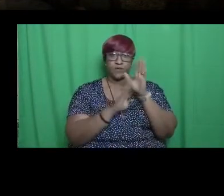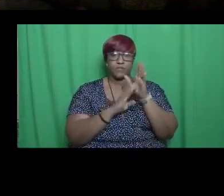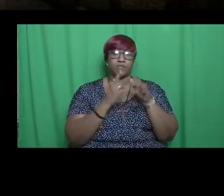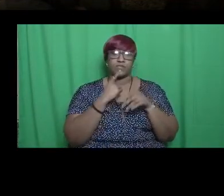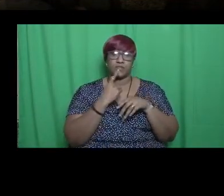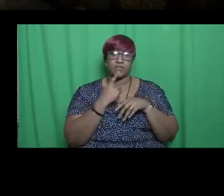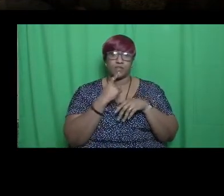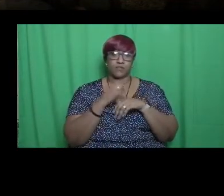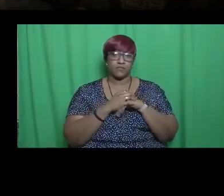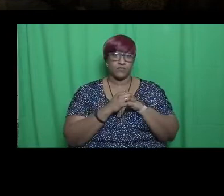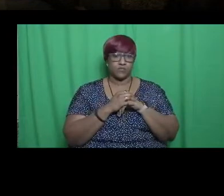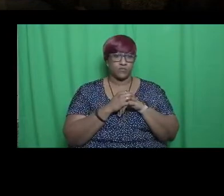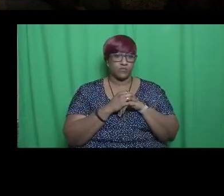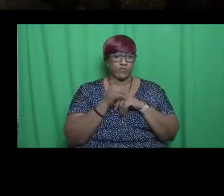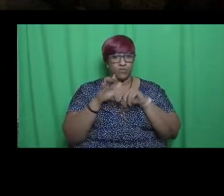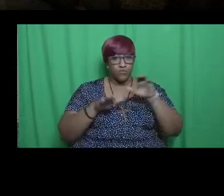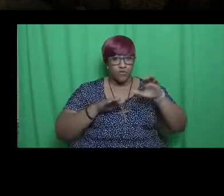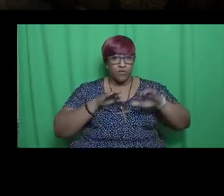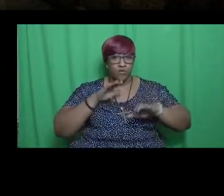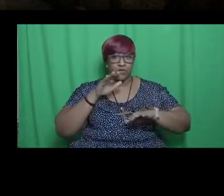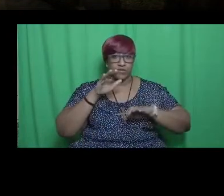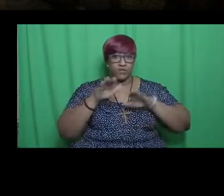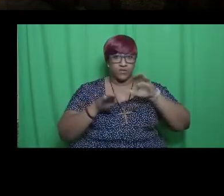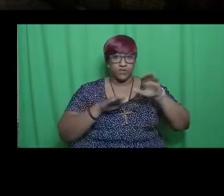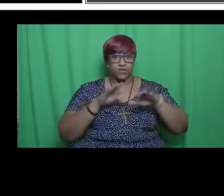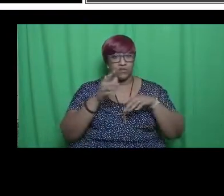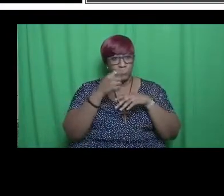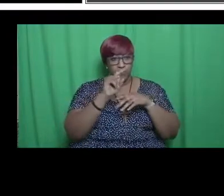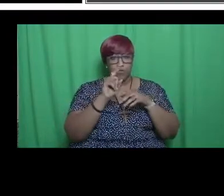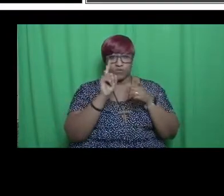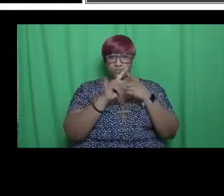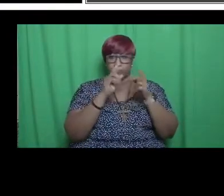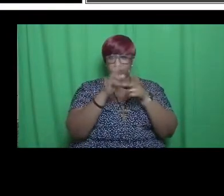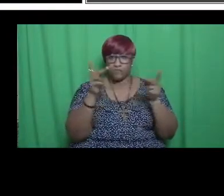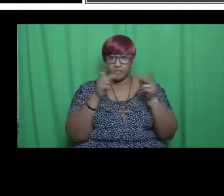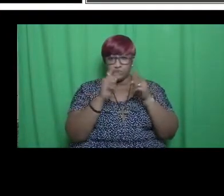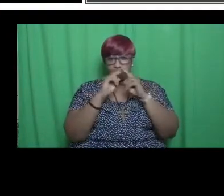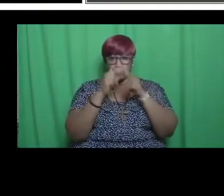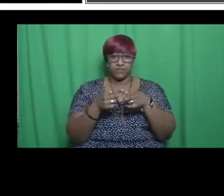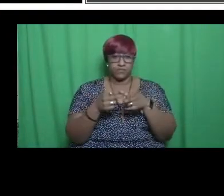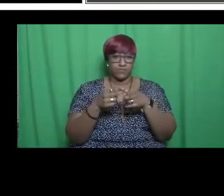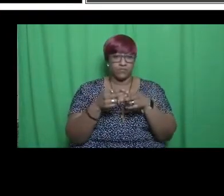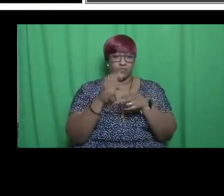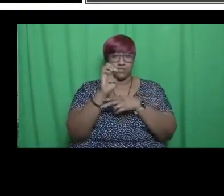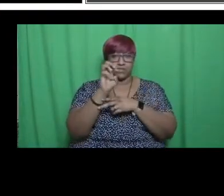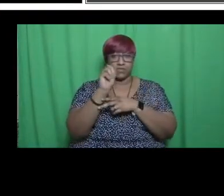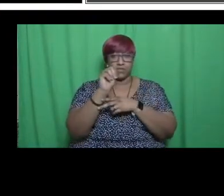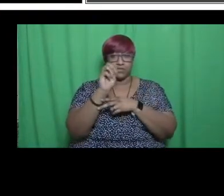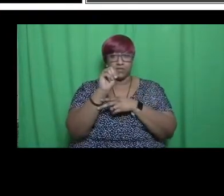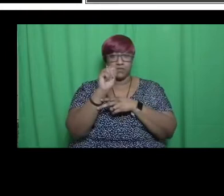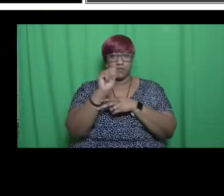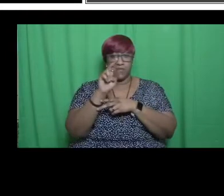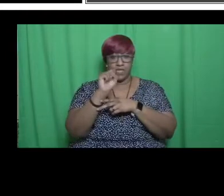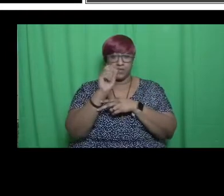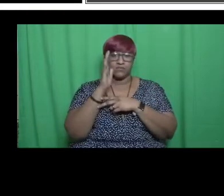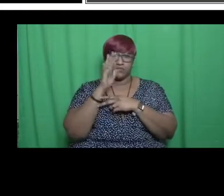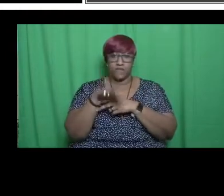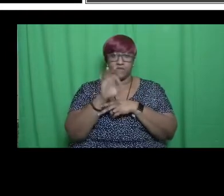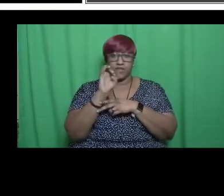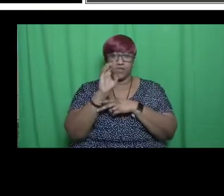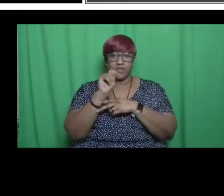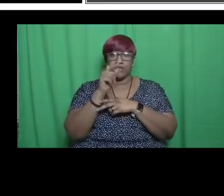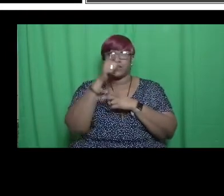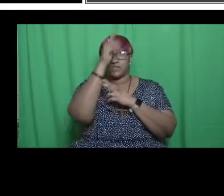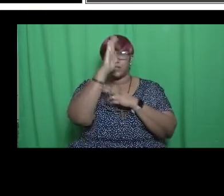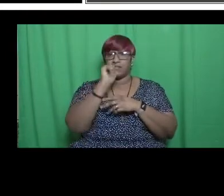said, as they were walking and they were going to this place called Emmaus, they're going to find out that God